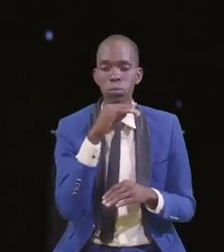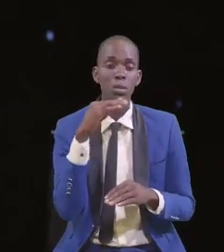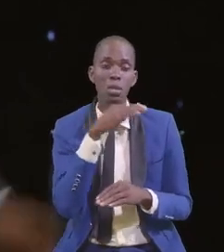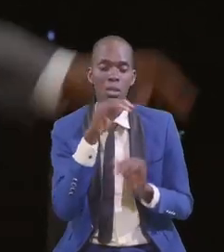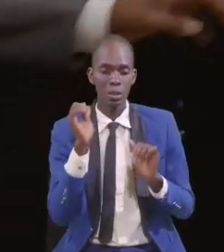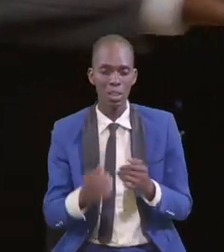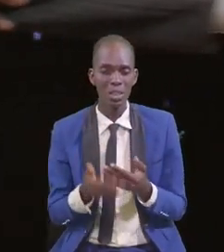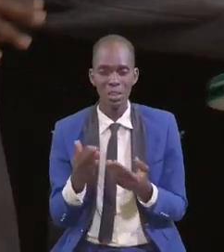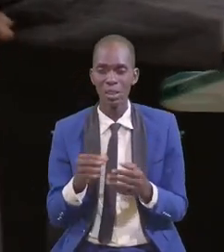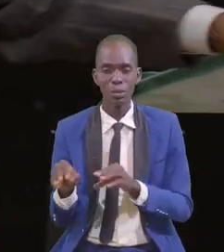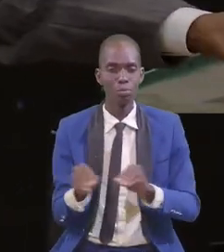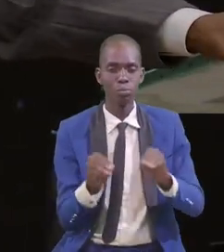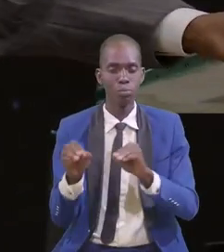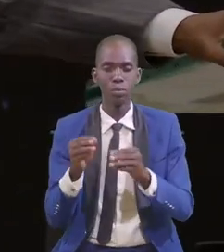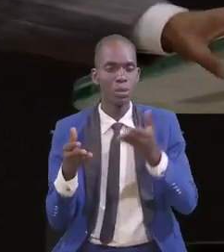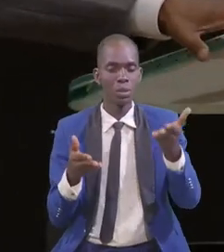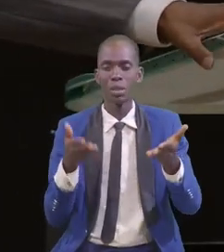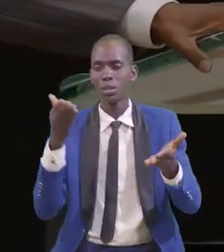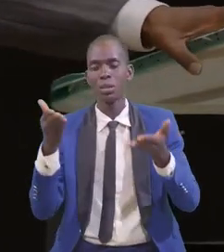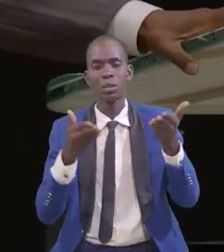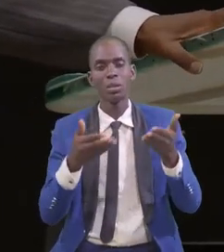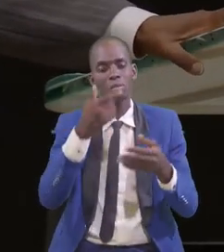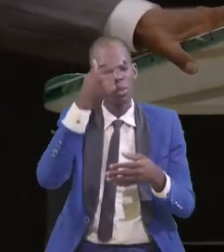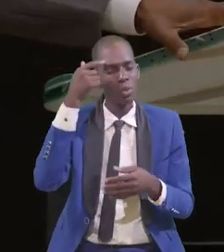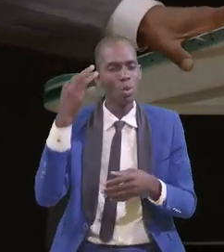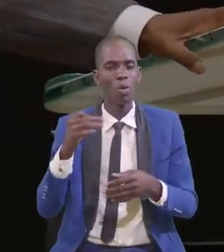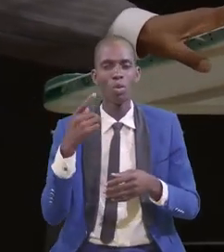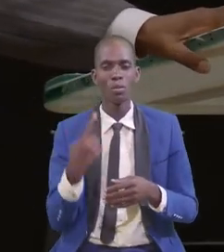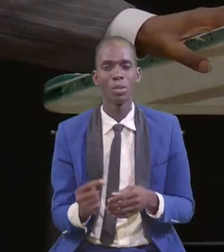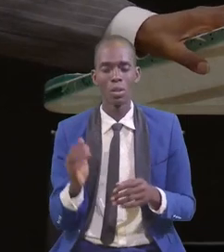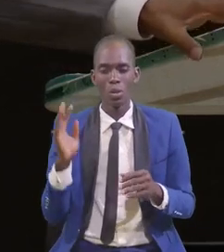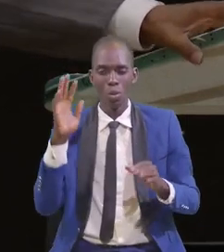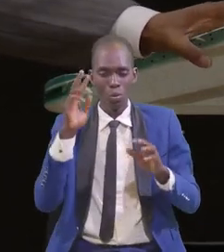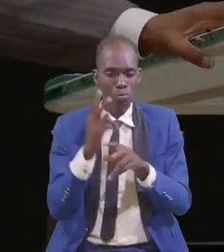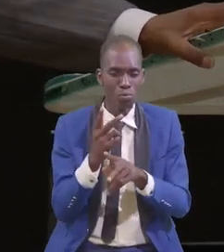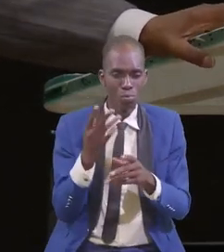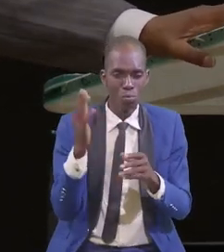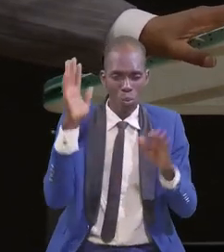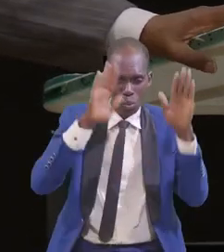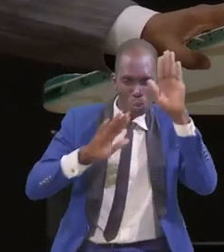their feet, that because of the cares of this life,